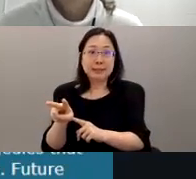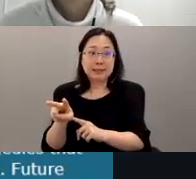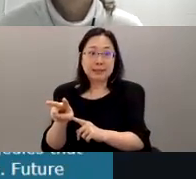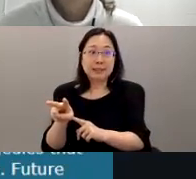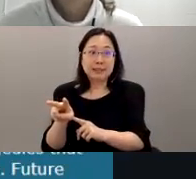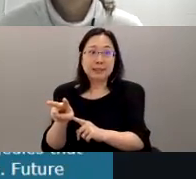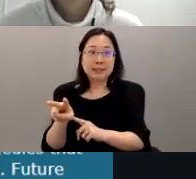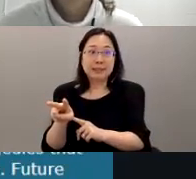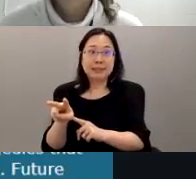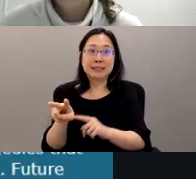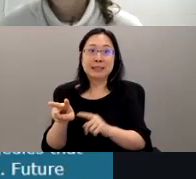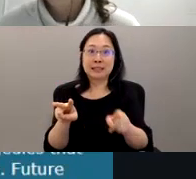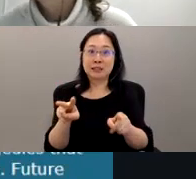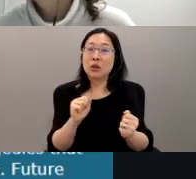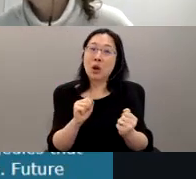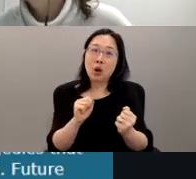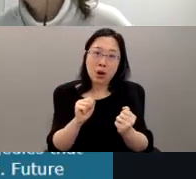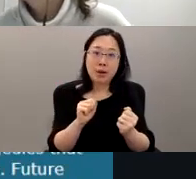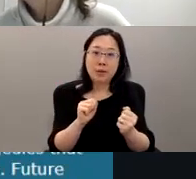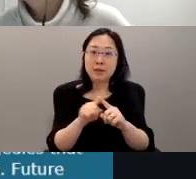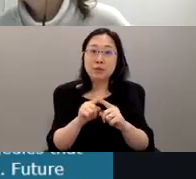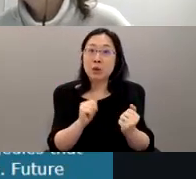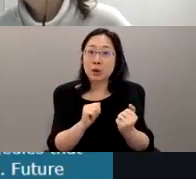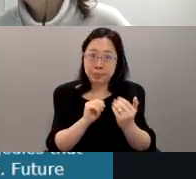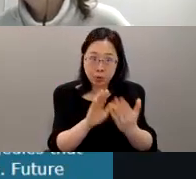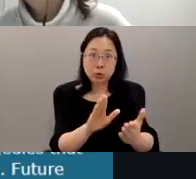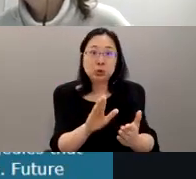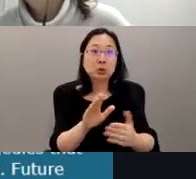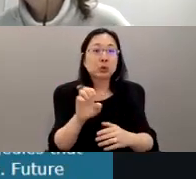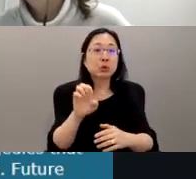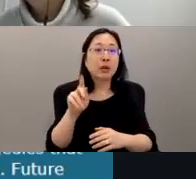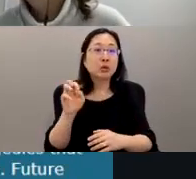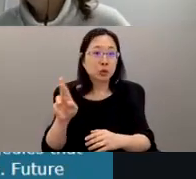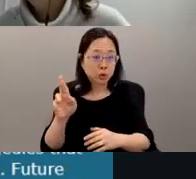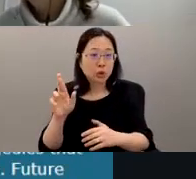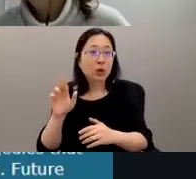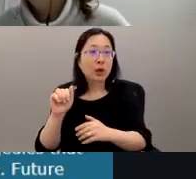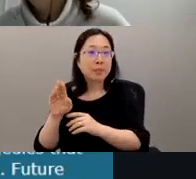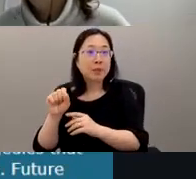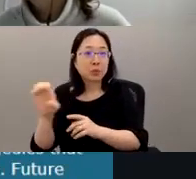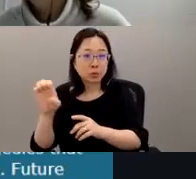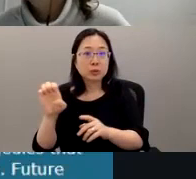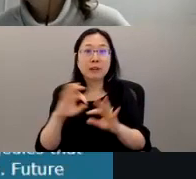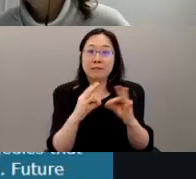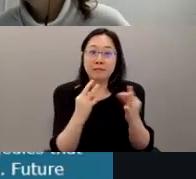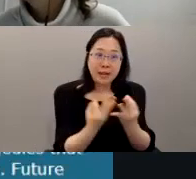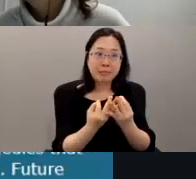looking at approaches to elder abuse, family physician's perspective. We've already had several